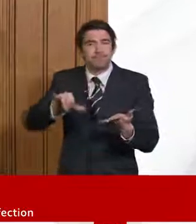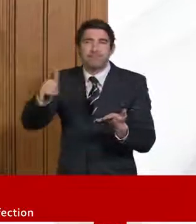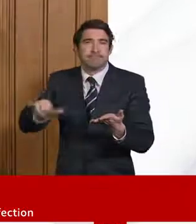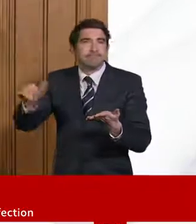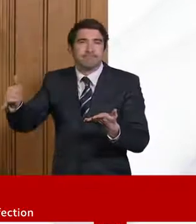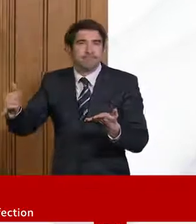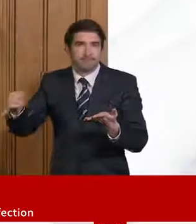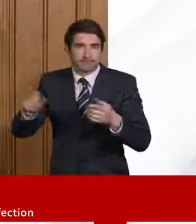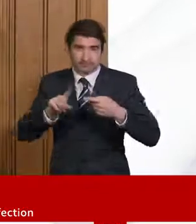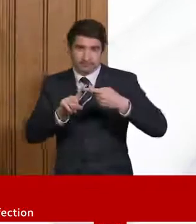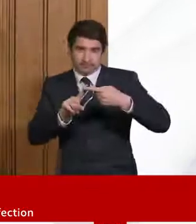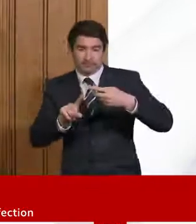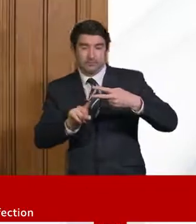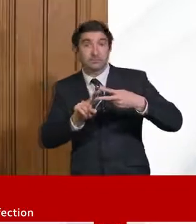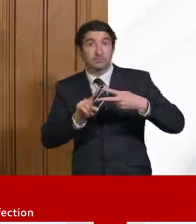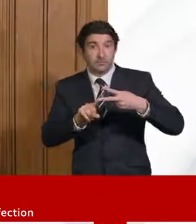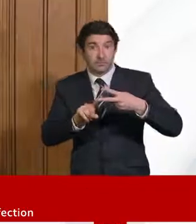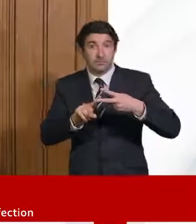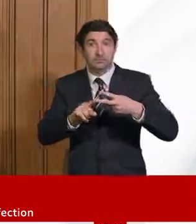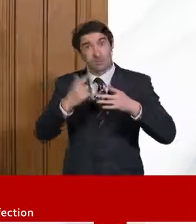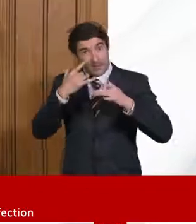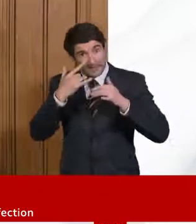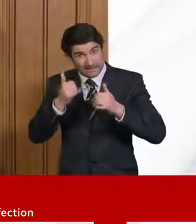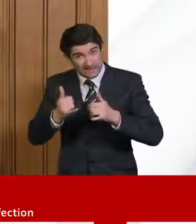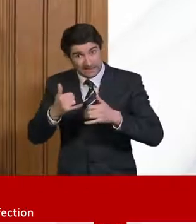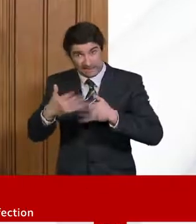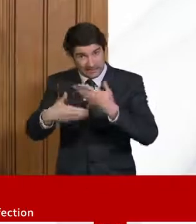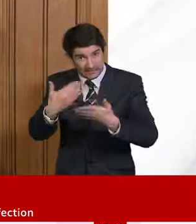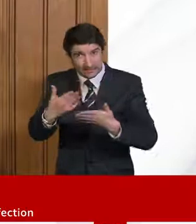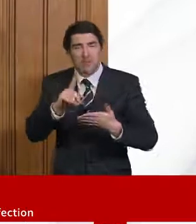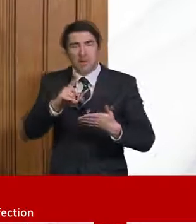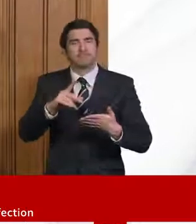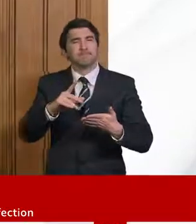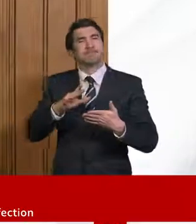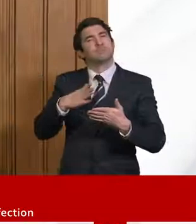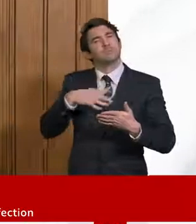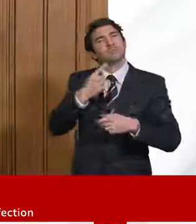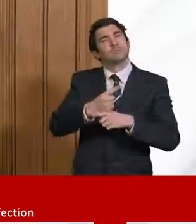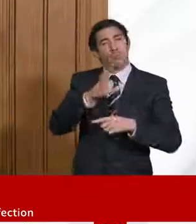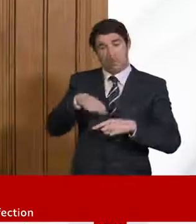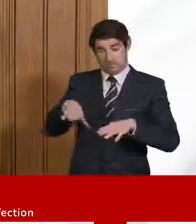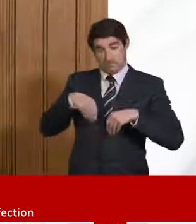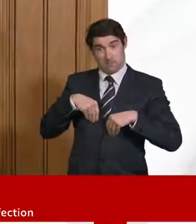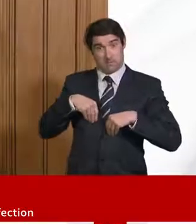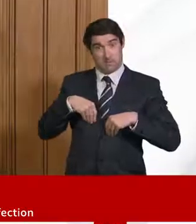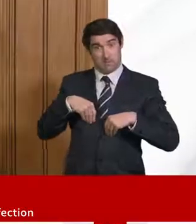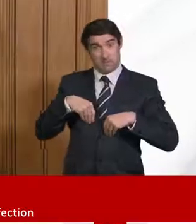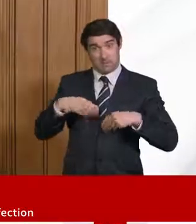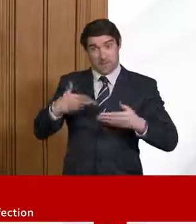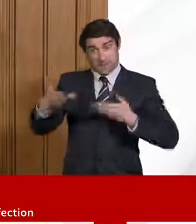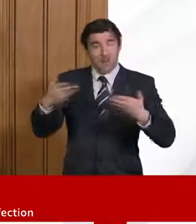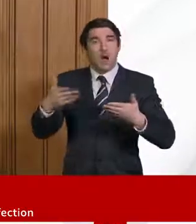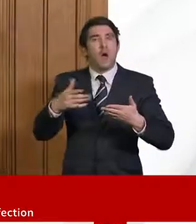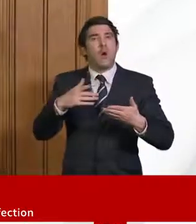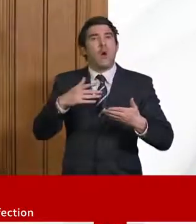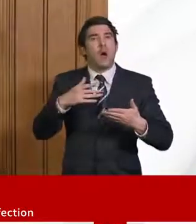will likely see a reduction in the number of infections first. followed by a reduction in the number of